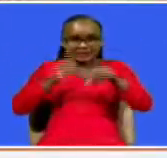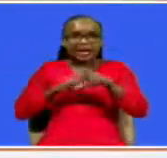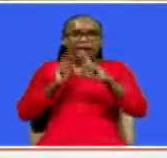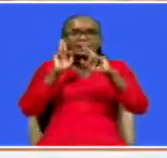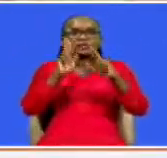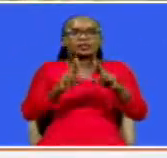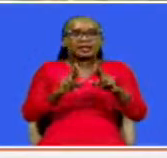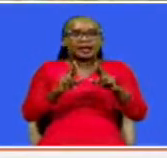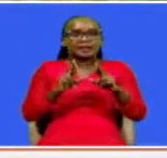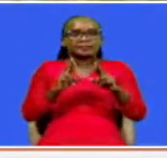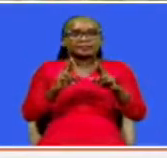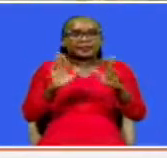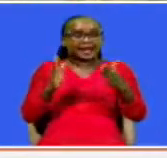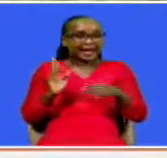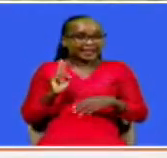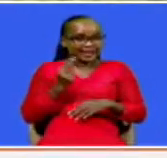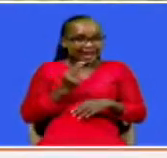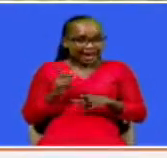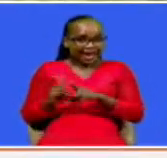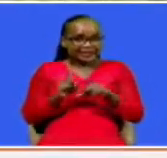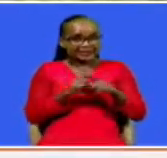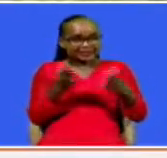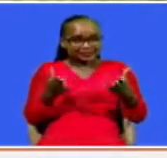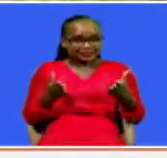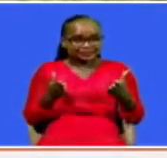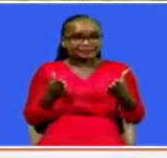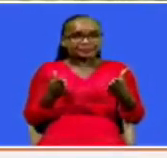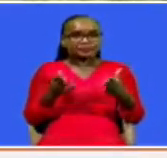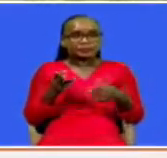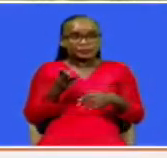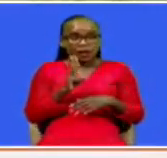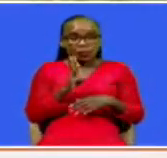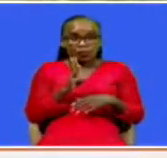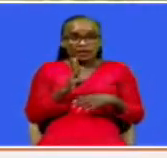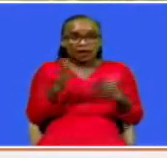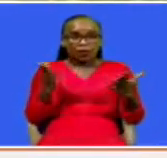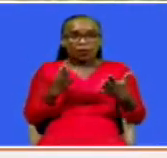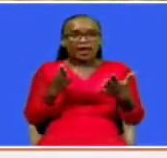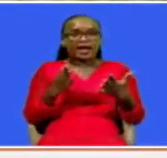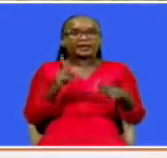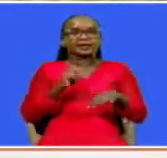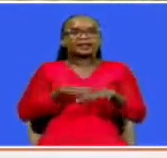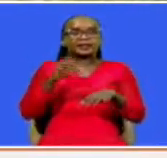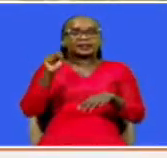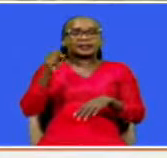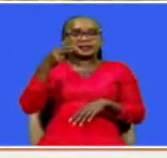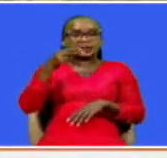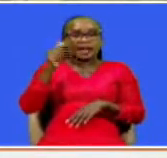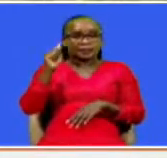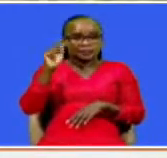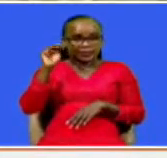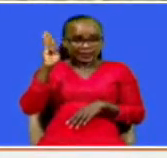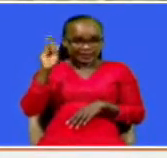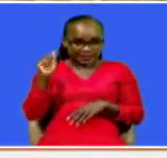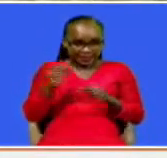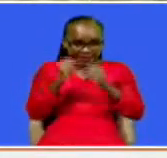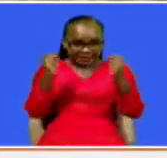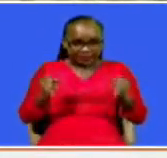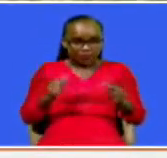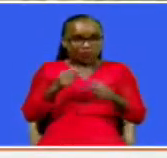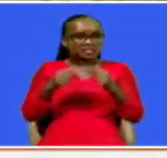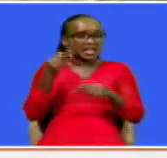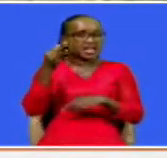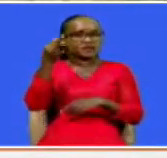in miscarriages. Na hapa ni kama tangi ya maji na shamba system ikiendelea hivyo, in future sioni